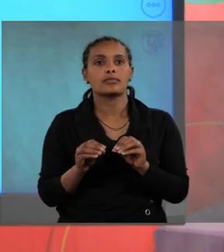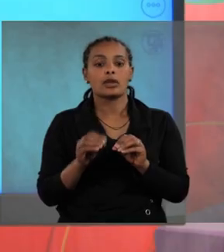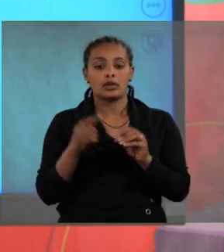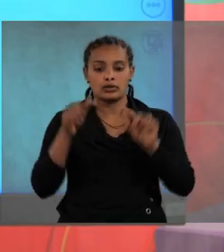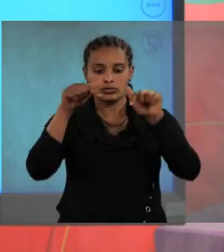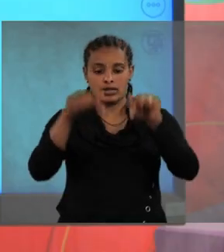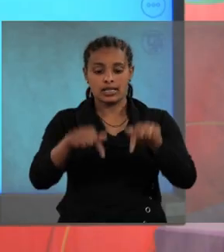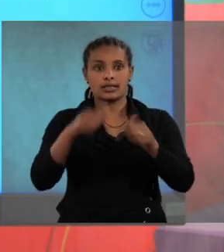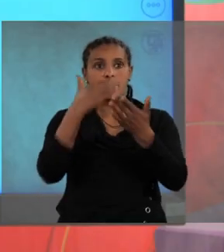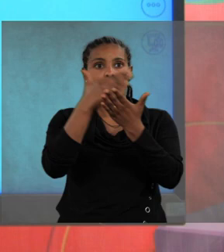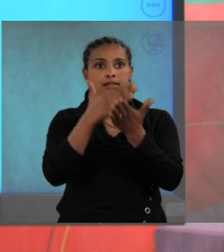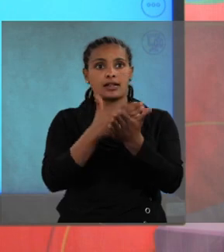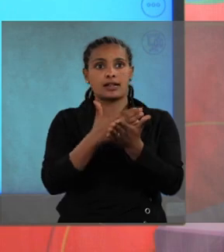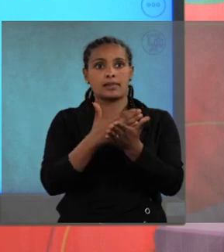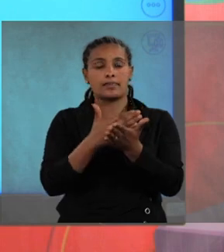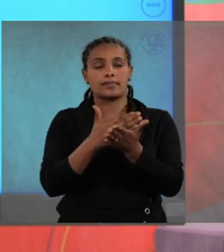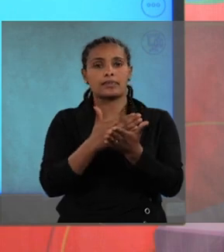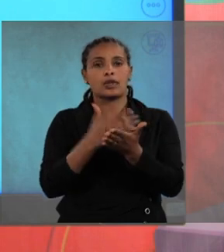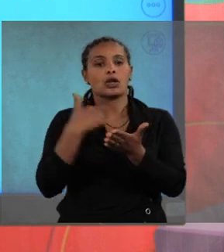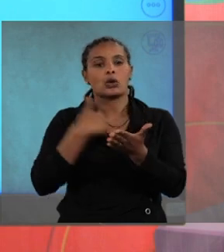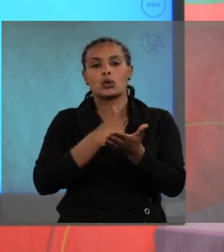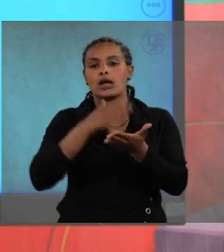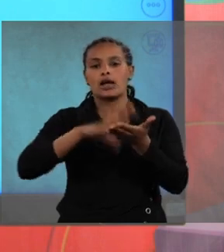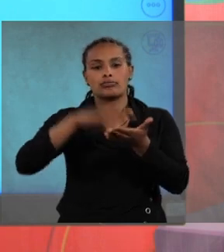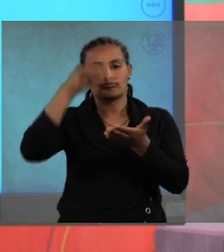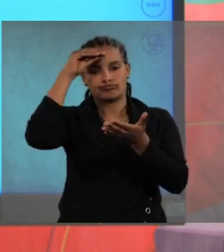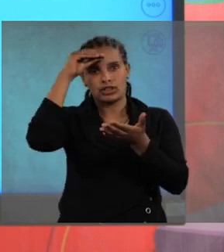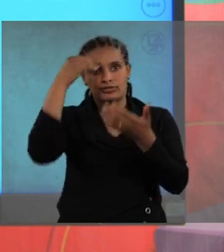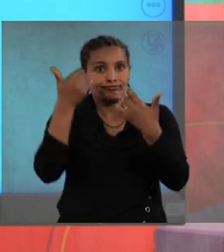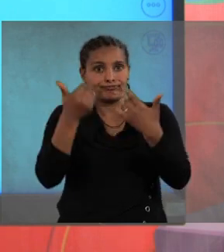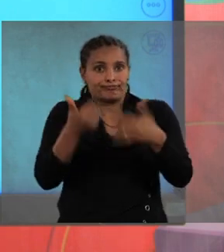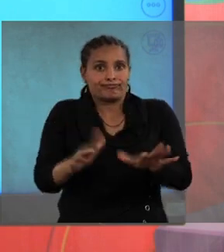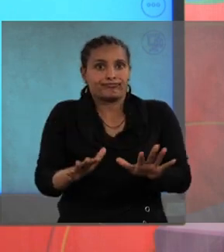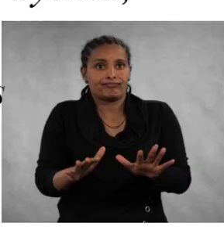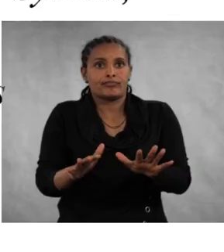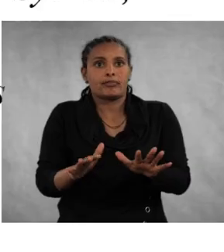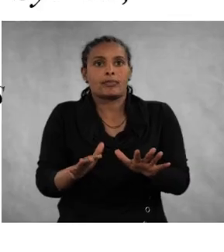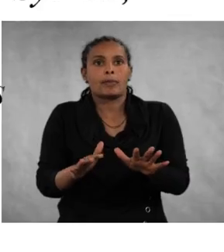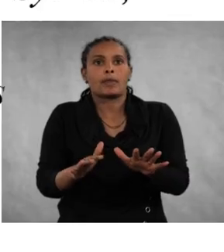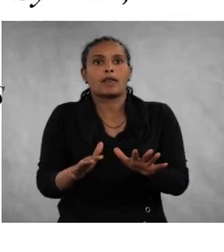in our today's lesson, we learned